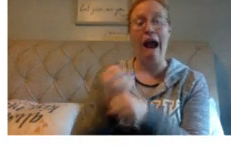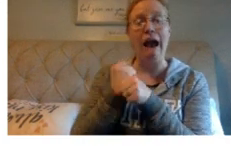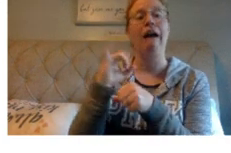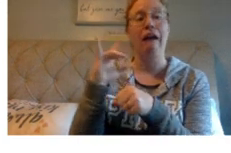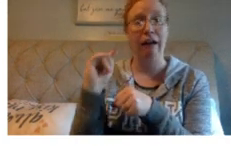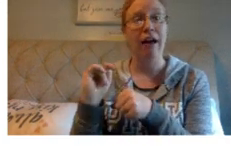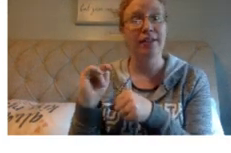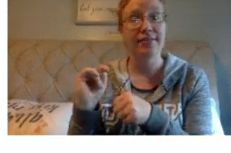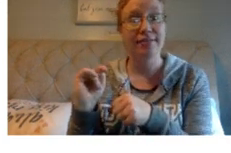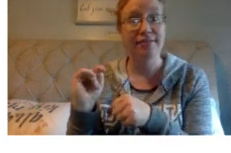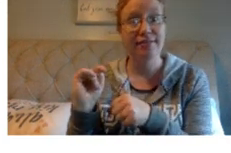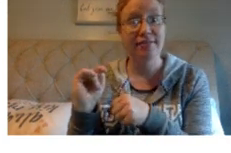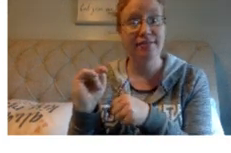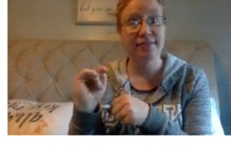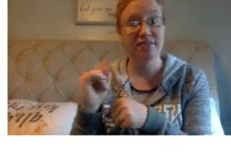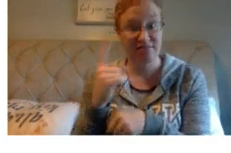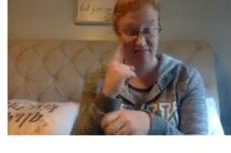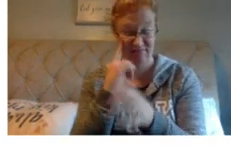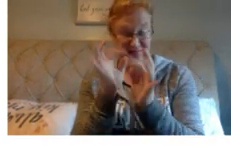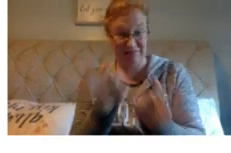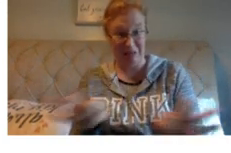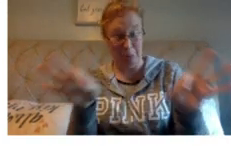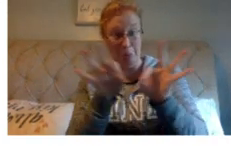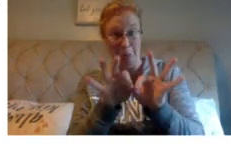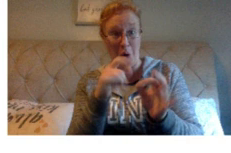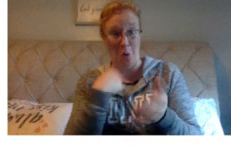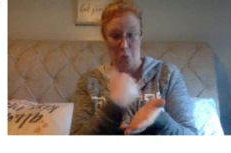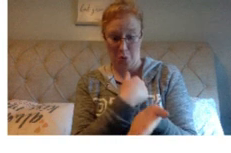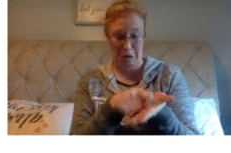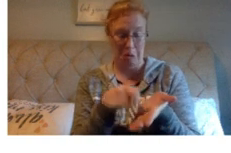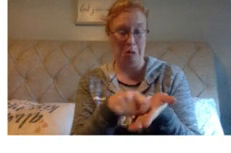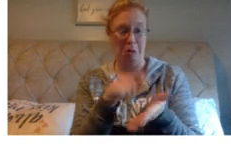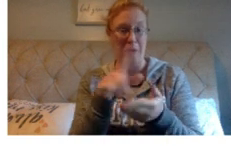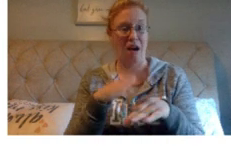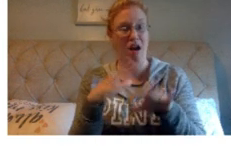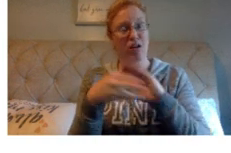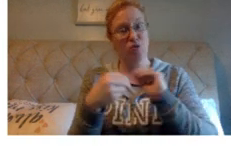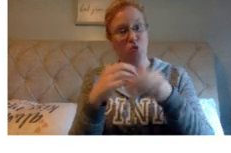it. Okay. So do you think that's an important thing that we could write about on our storyboard?